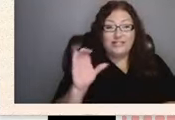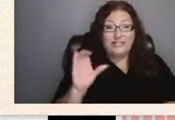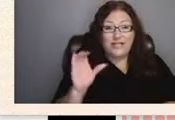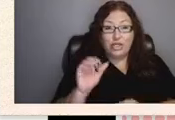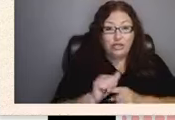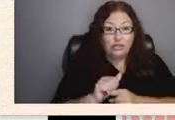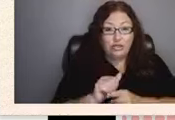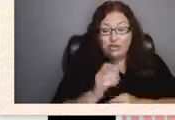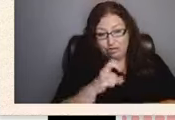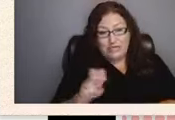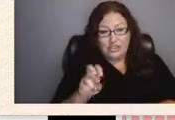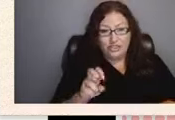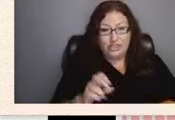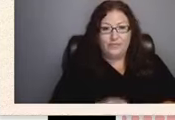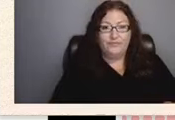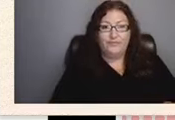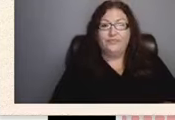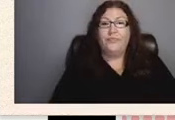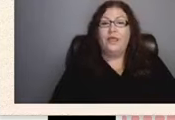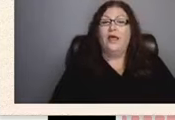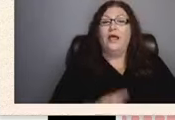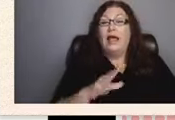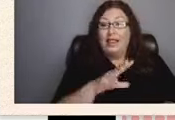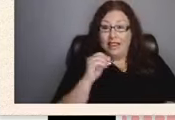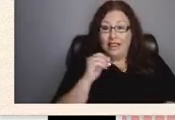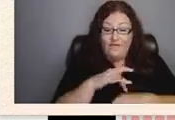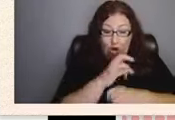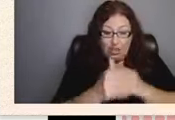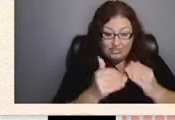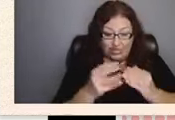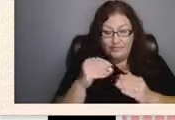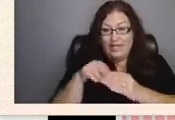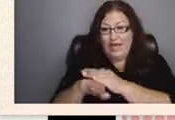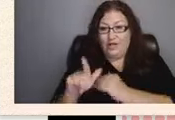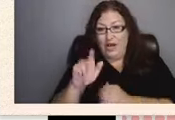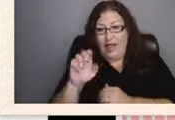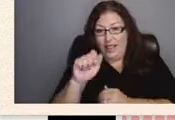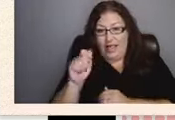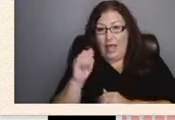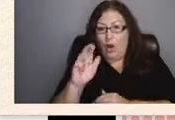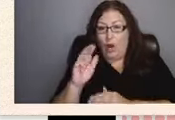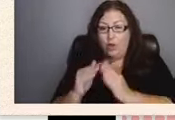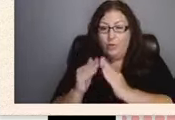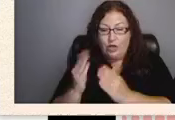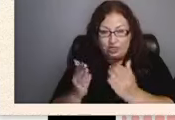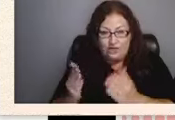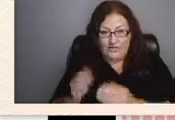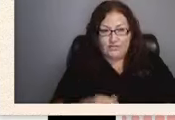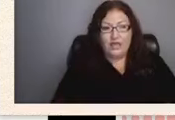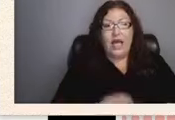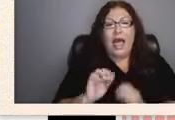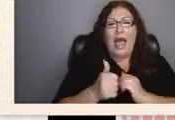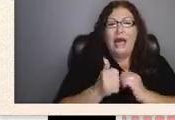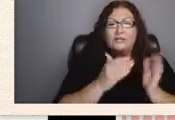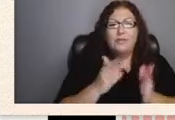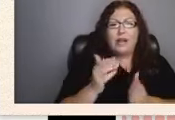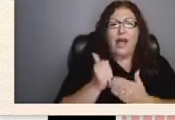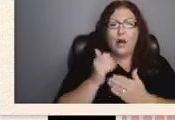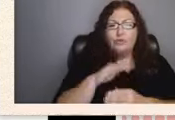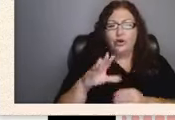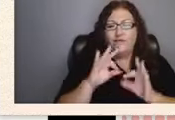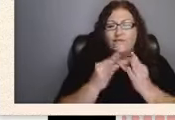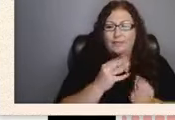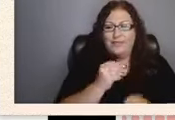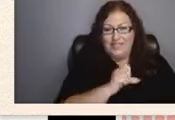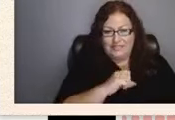transition? Exiting early steps and entering LEA or community services. How does planning help children, families, and staff?